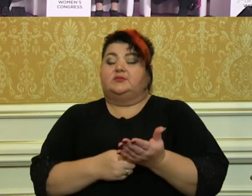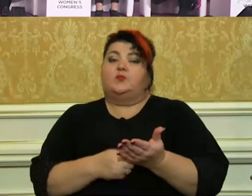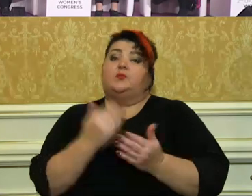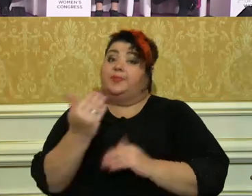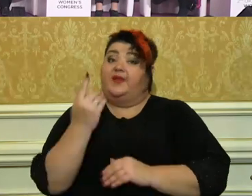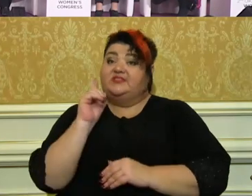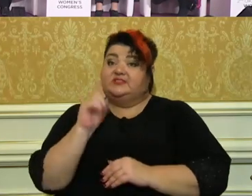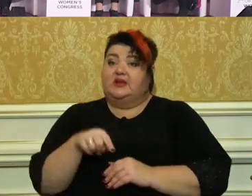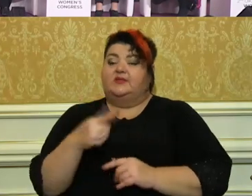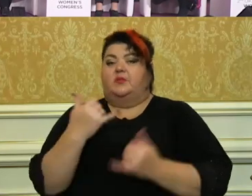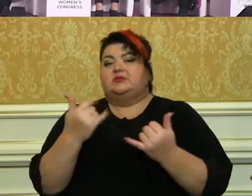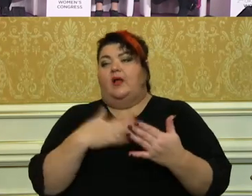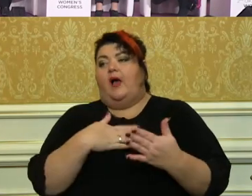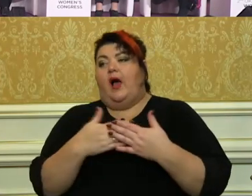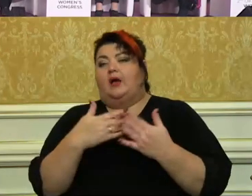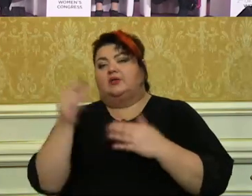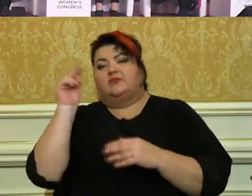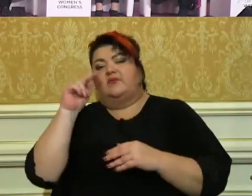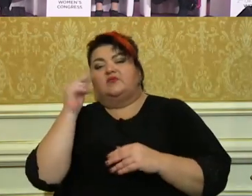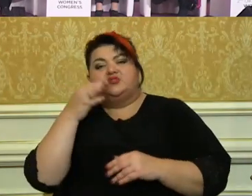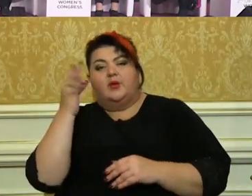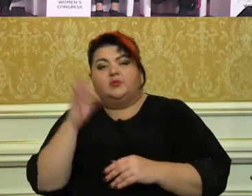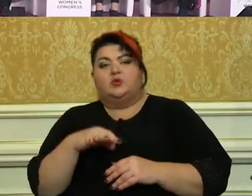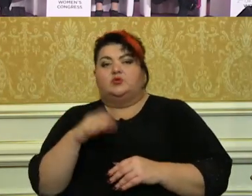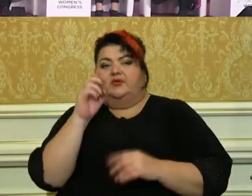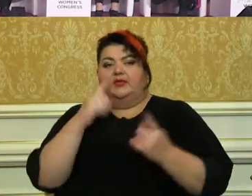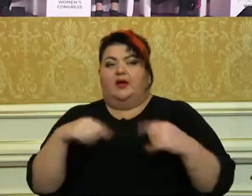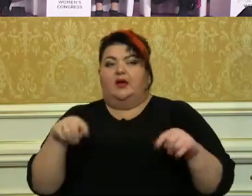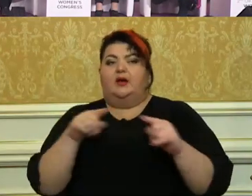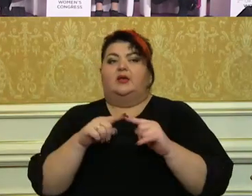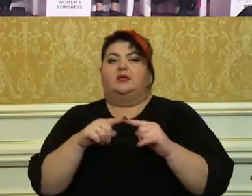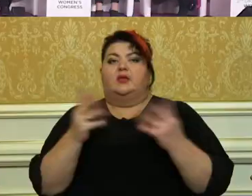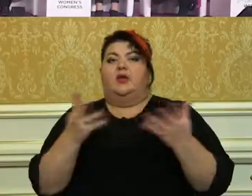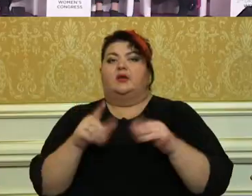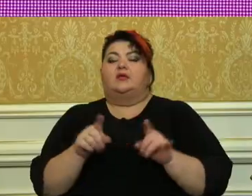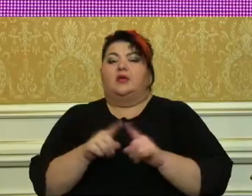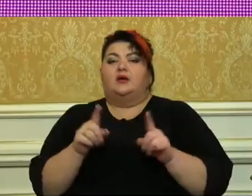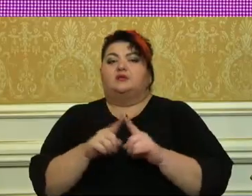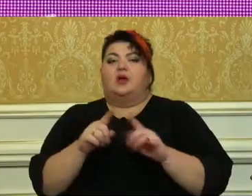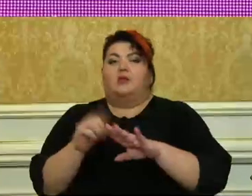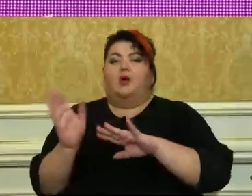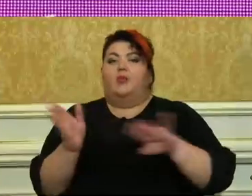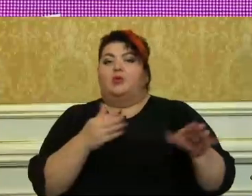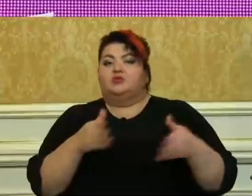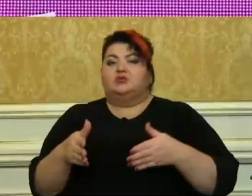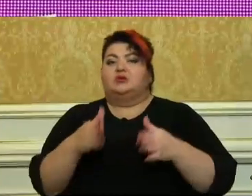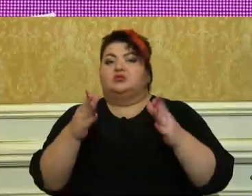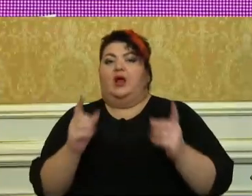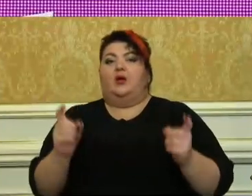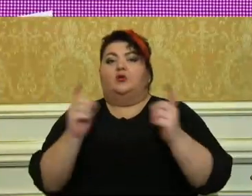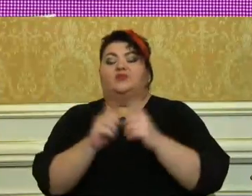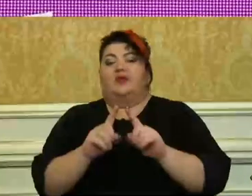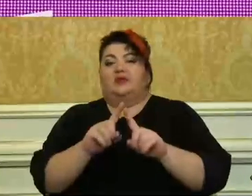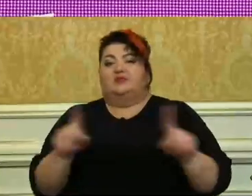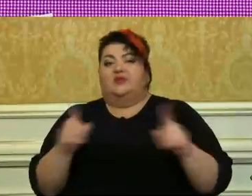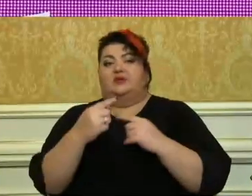today. You know that we are very actively studying and observing the experience of the countries who passed away of